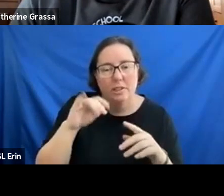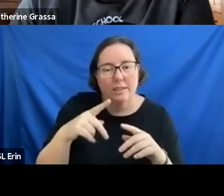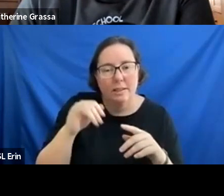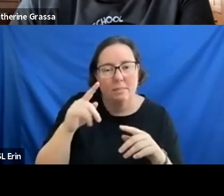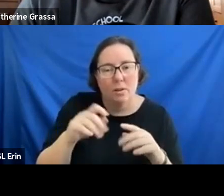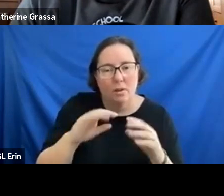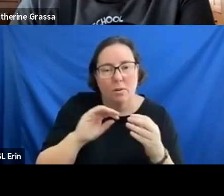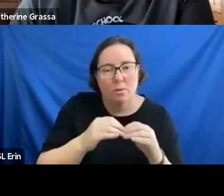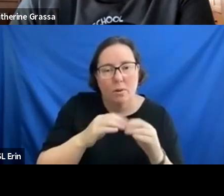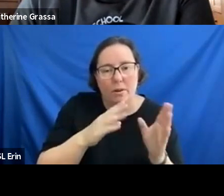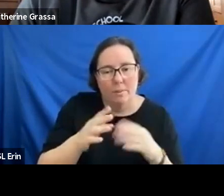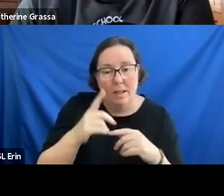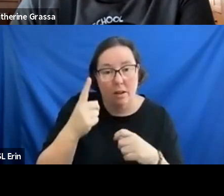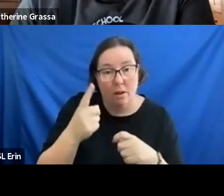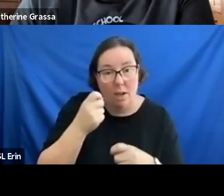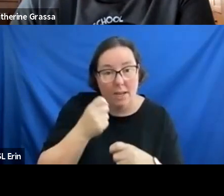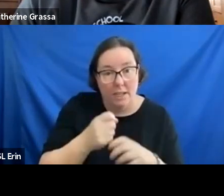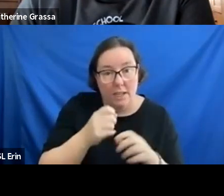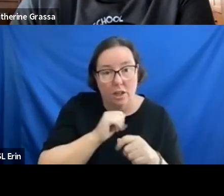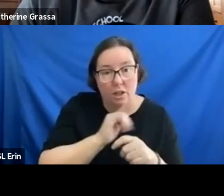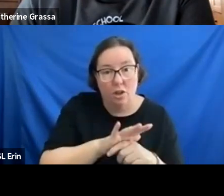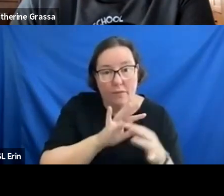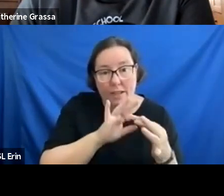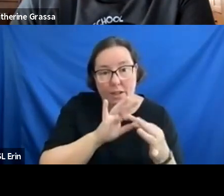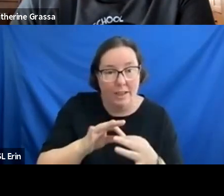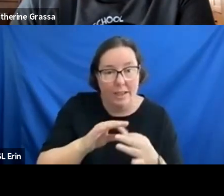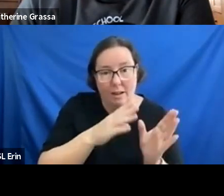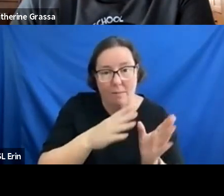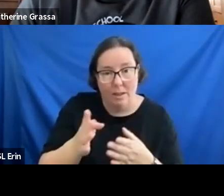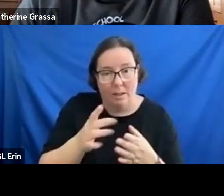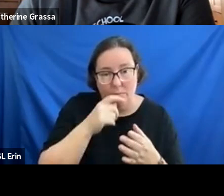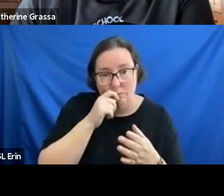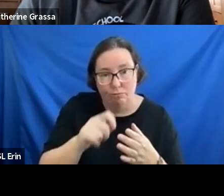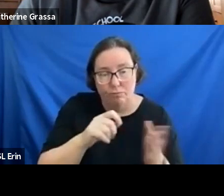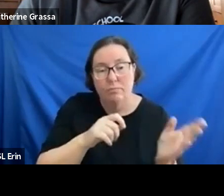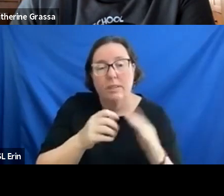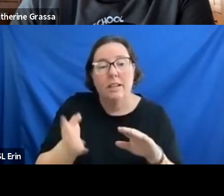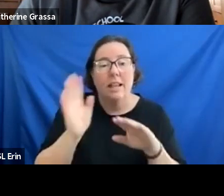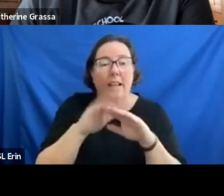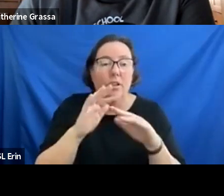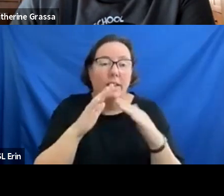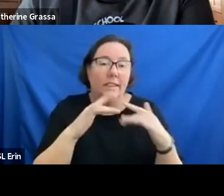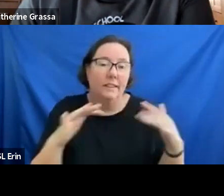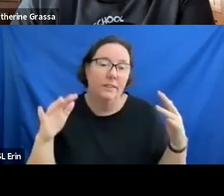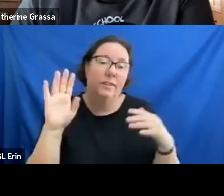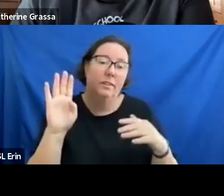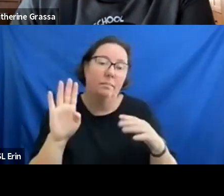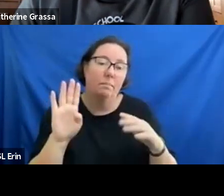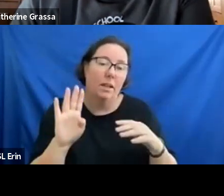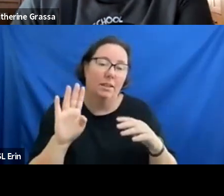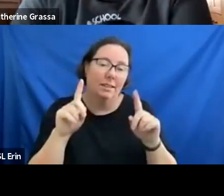plan, a one-year COVID-related plan. The increase in diversity in the Boston exam